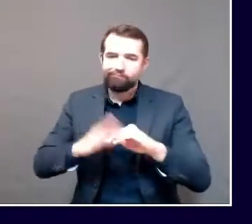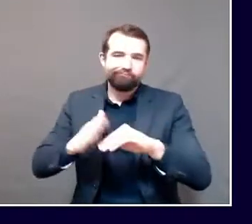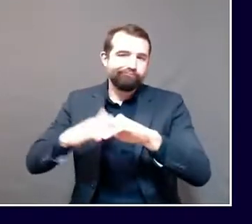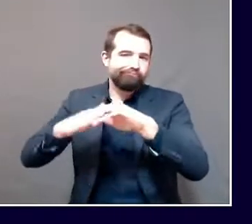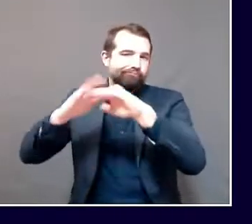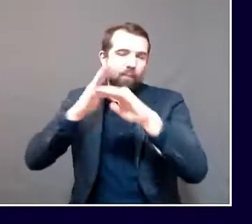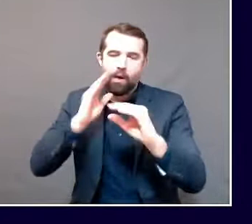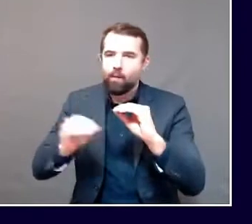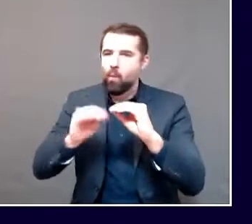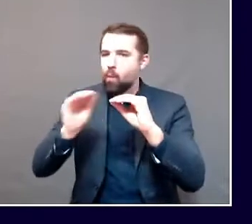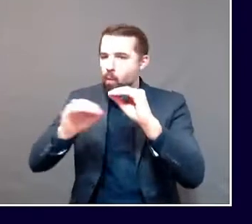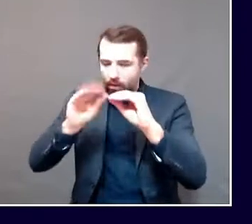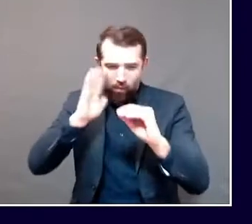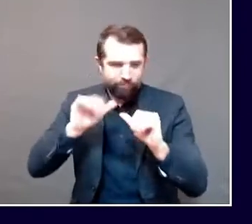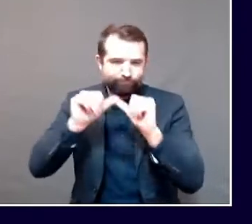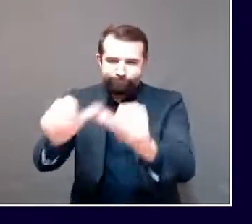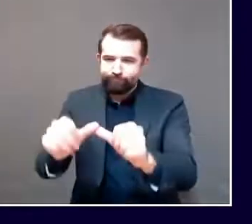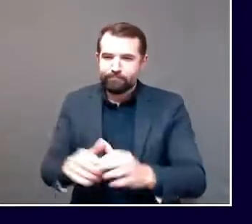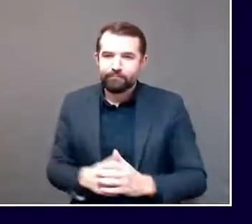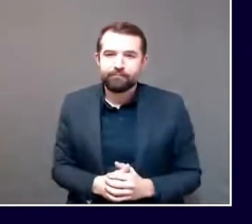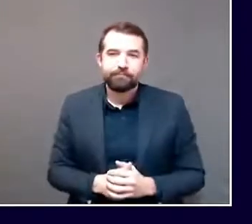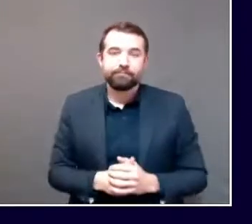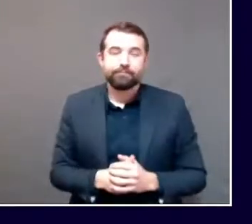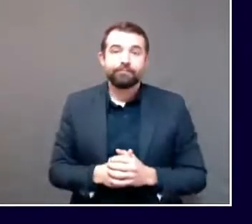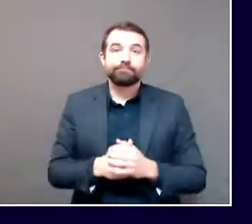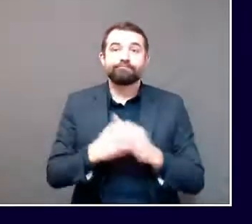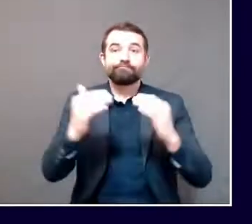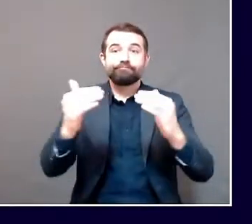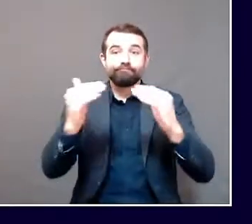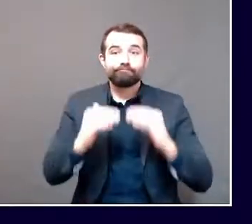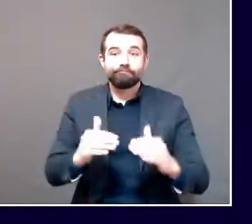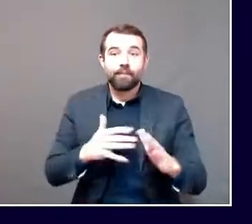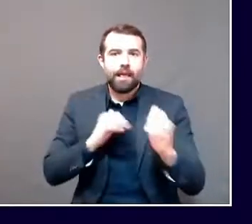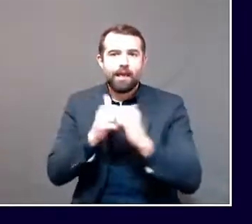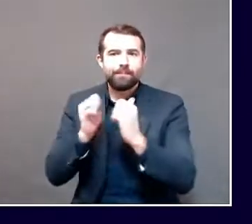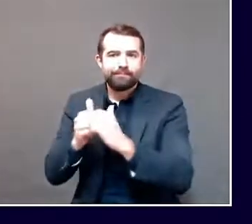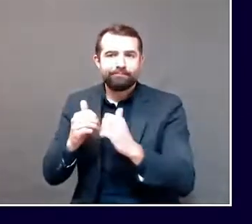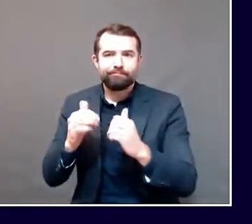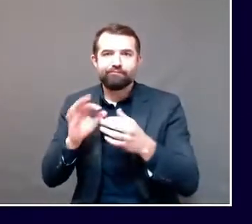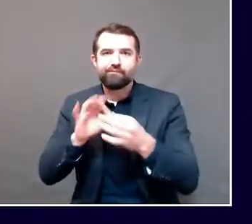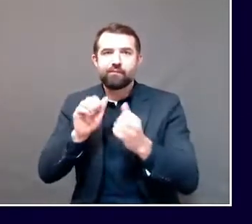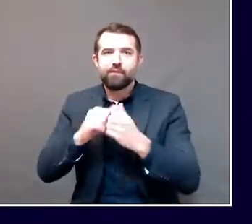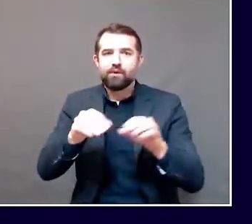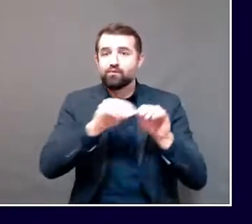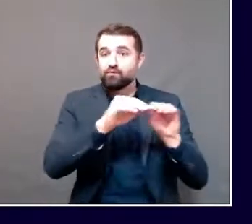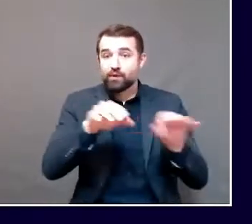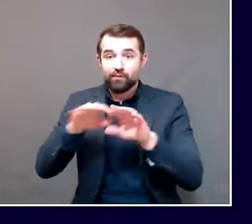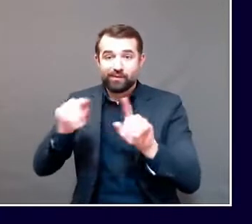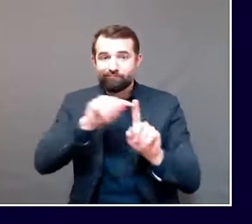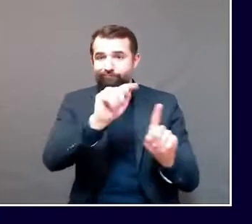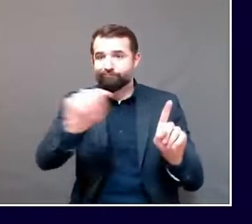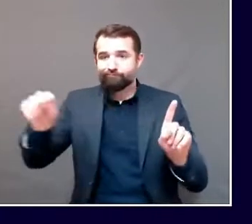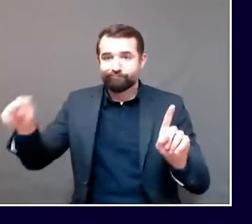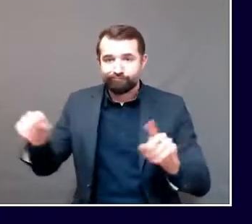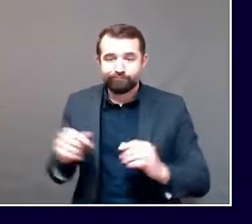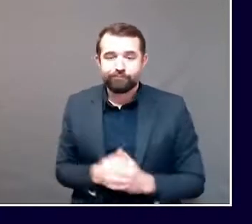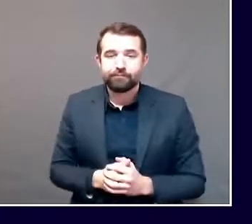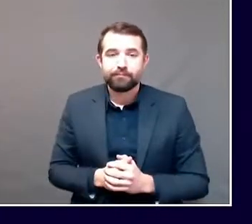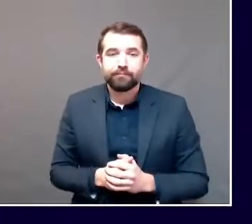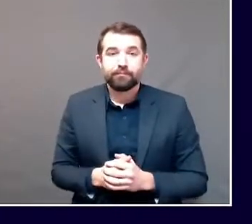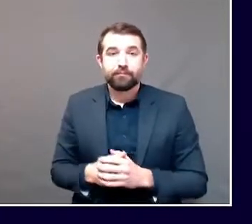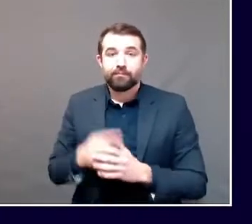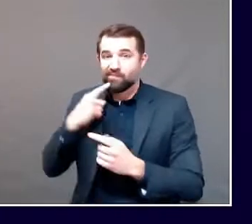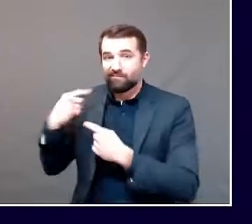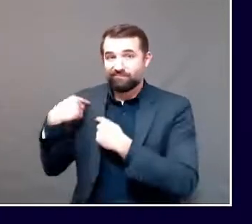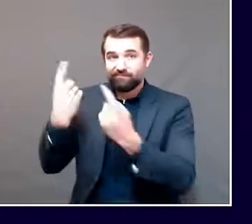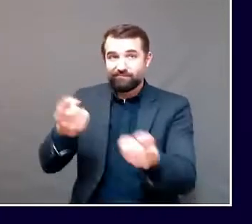Finally, turning now to a couple of updates on where we stand with outbreaks. Since I spoke with you last, there are a few outbreaks I